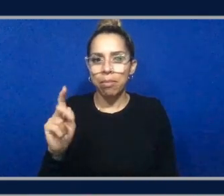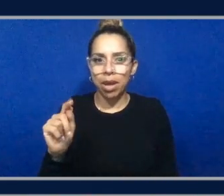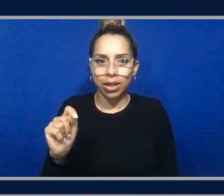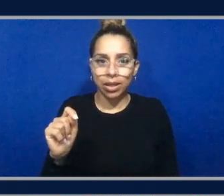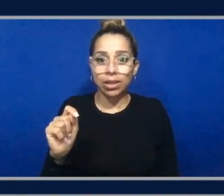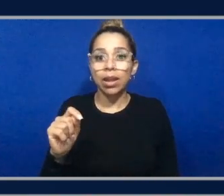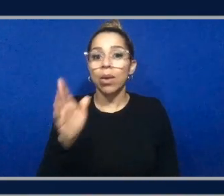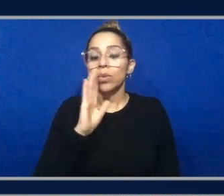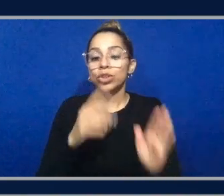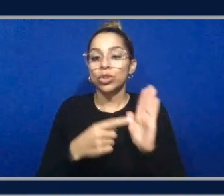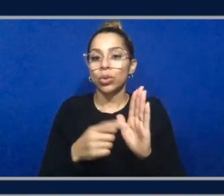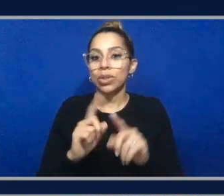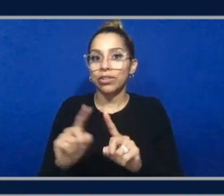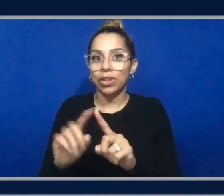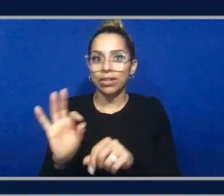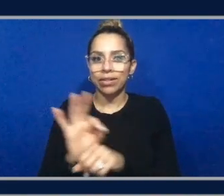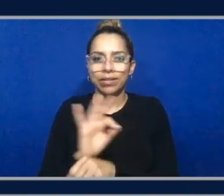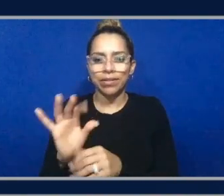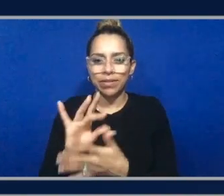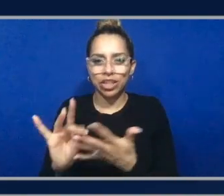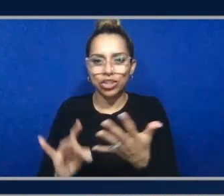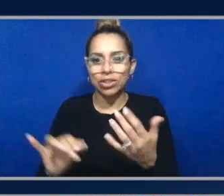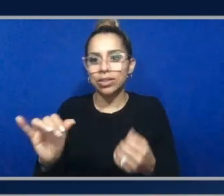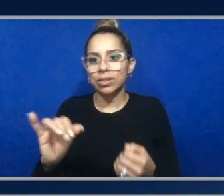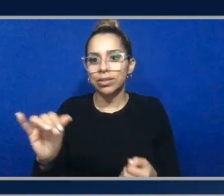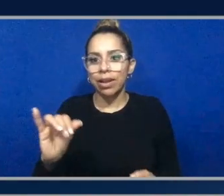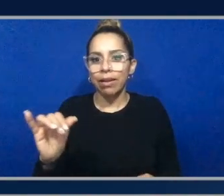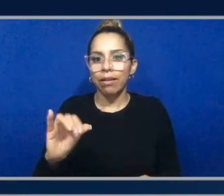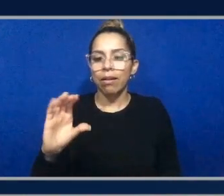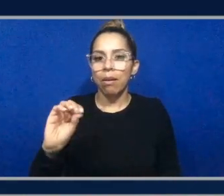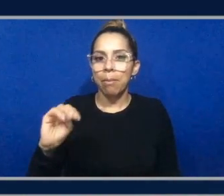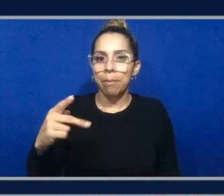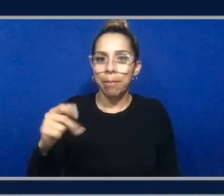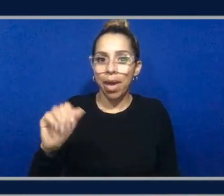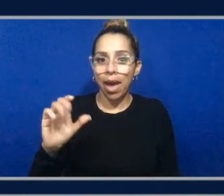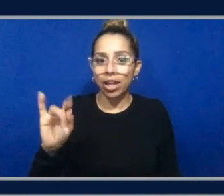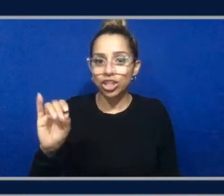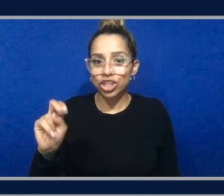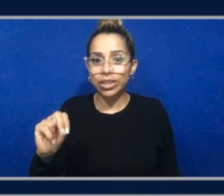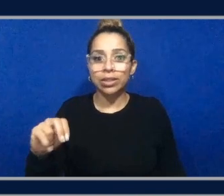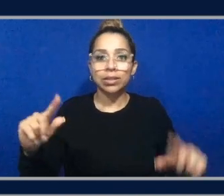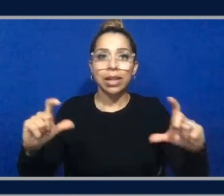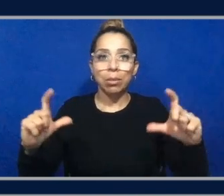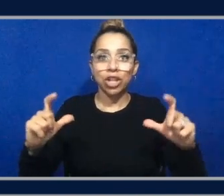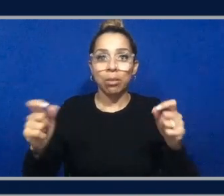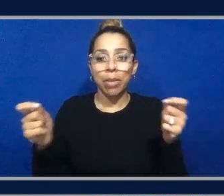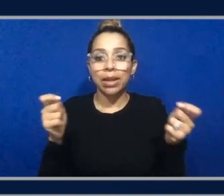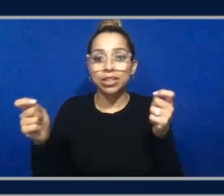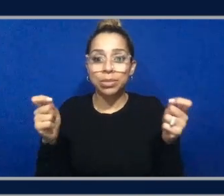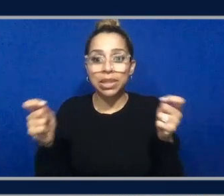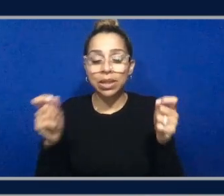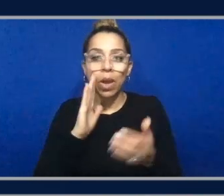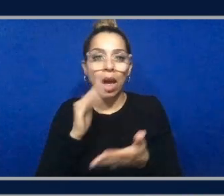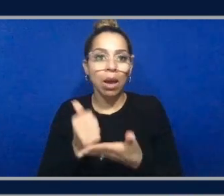we have been discussing, like compaction and the snapshot management, which awesome. Can help you with The optimization and snapshot